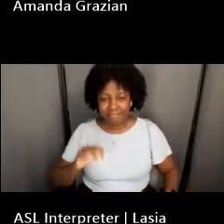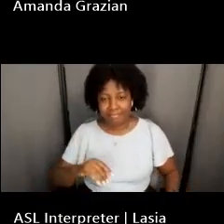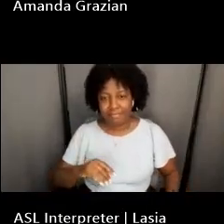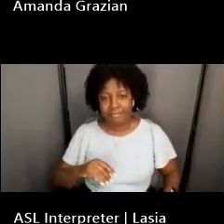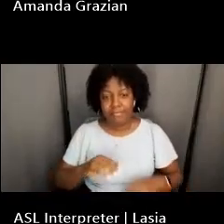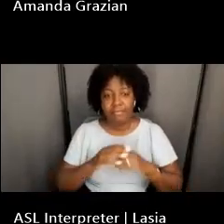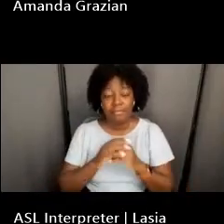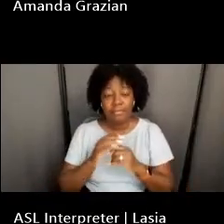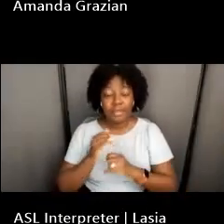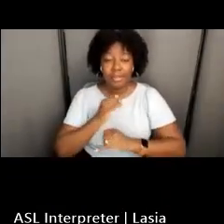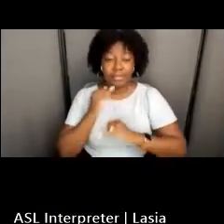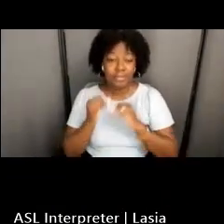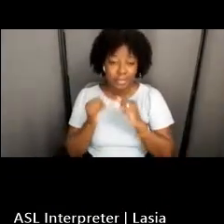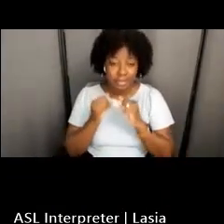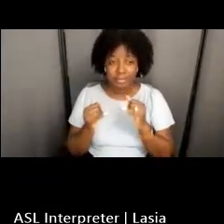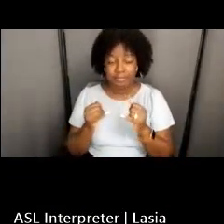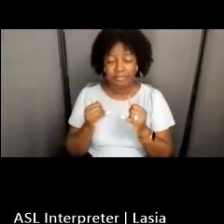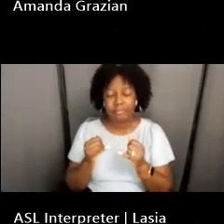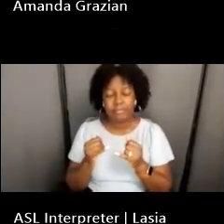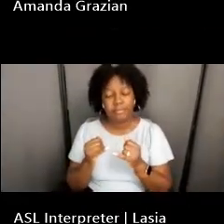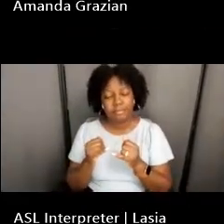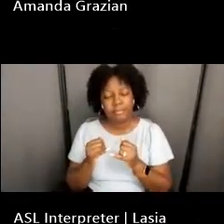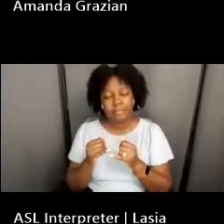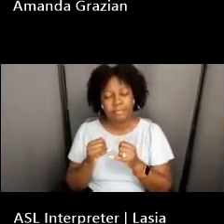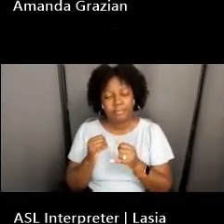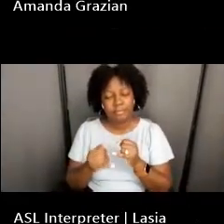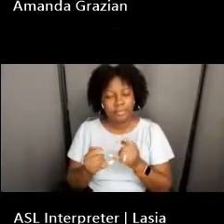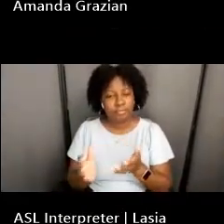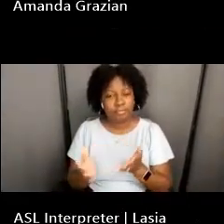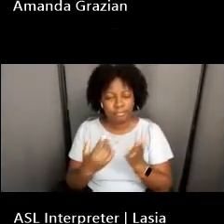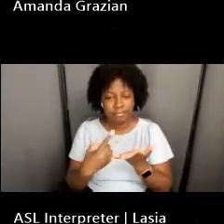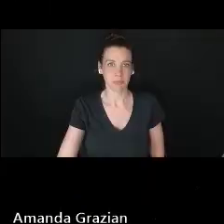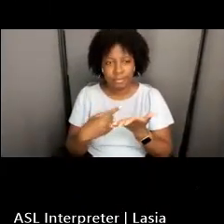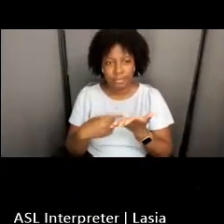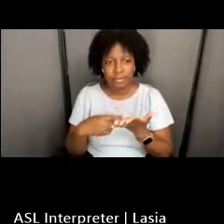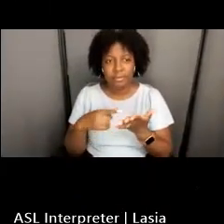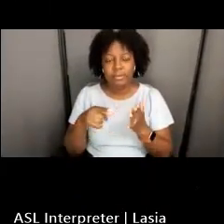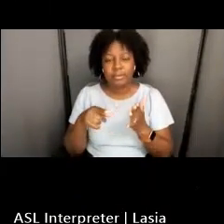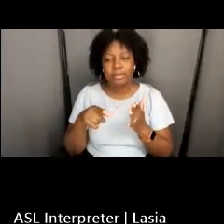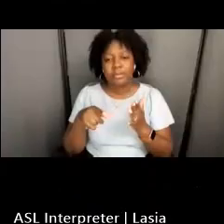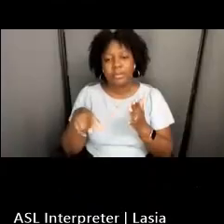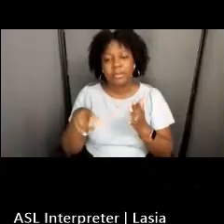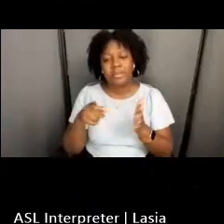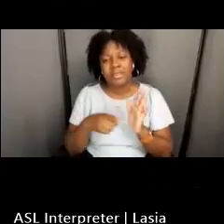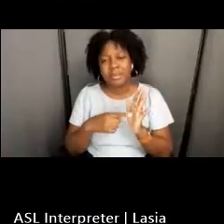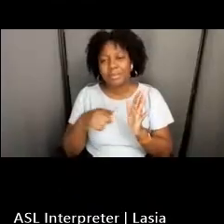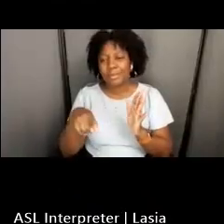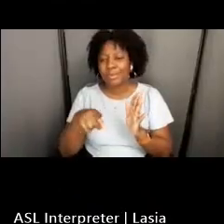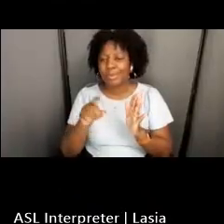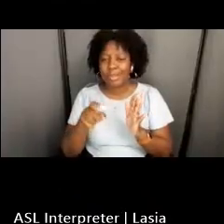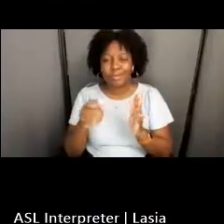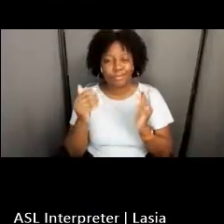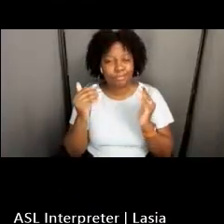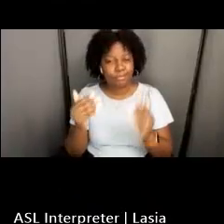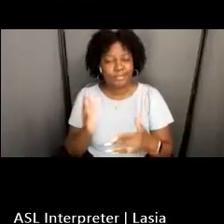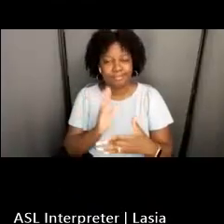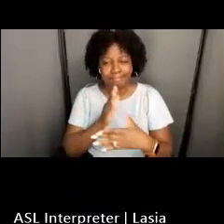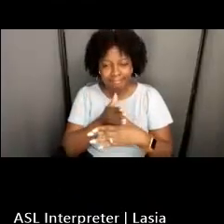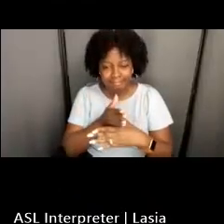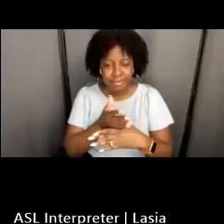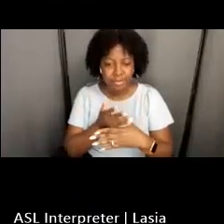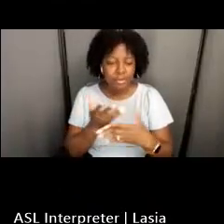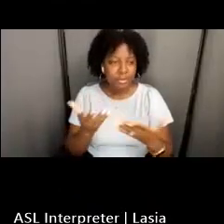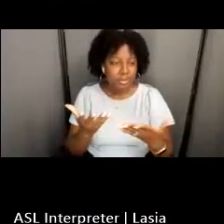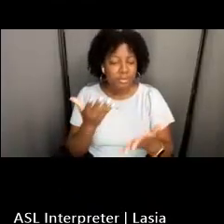And finally, as you've all likely experienced when facilitating the discussion, sometimes you just need to step in. So when the discussion